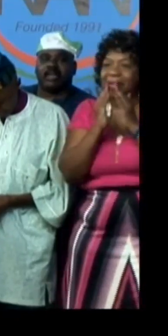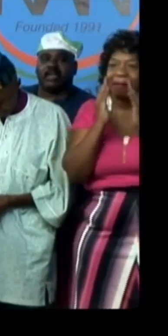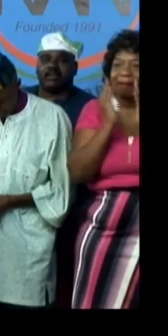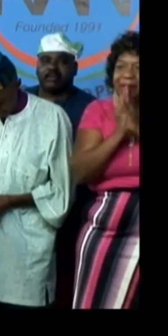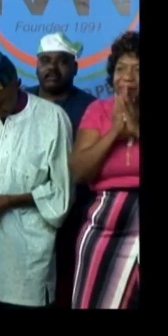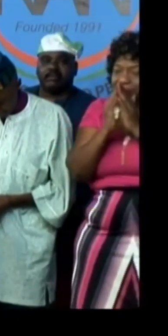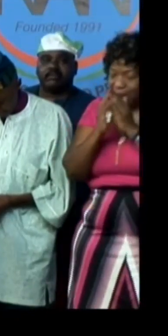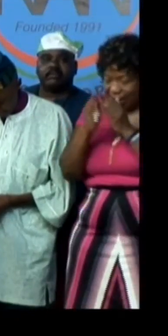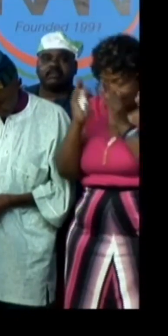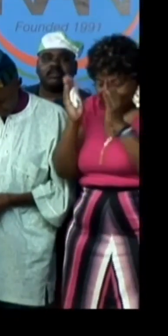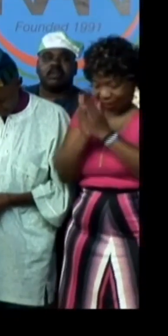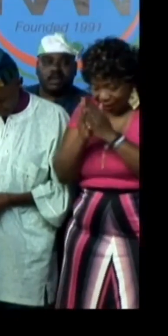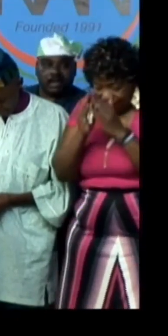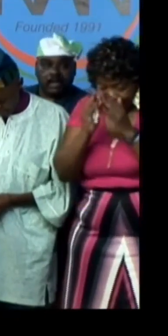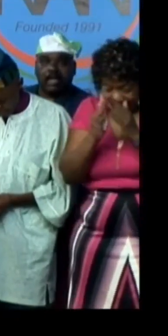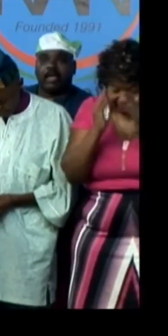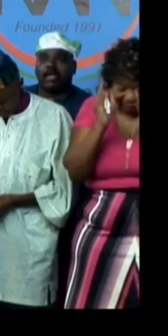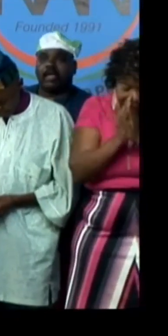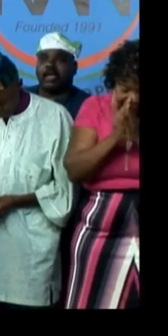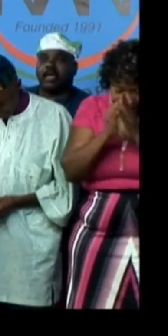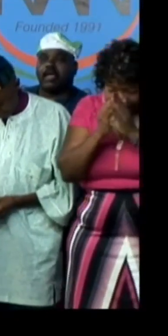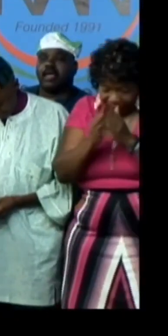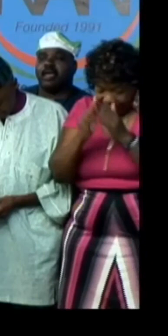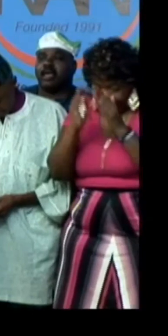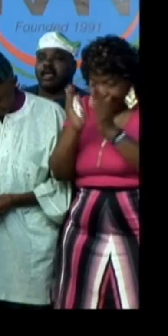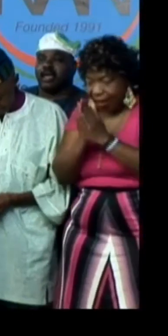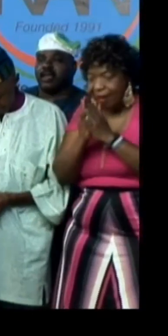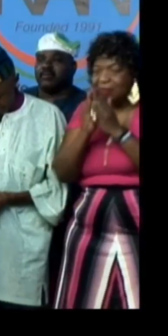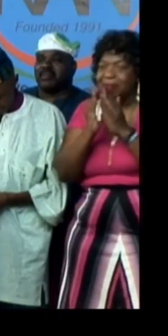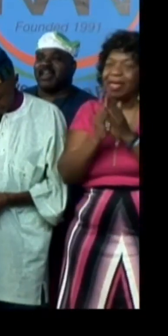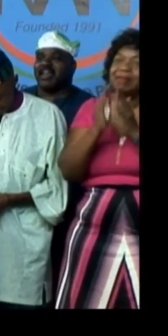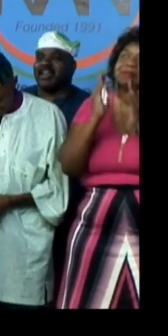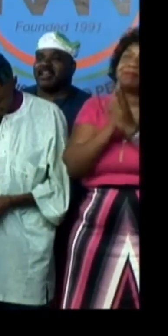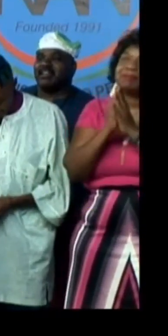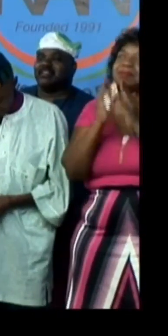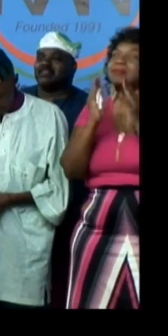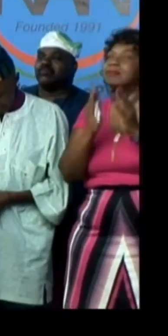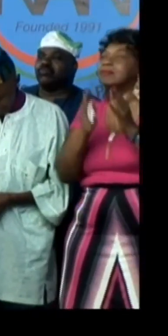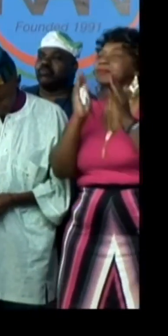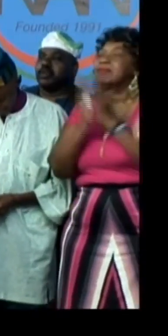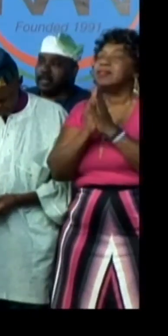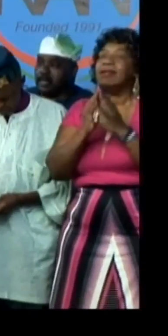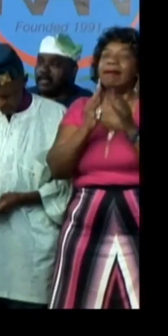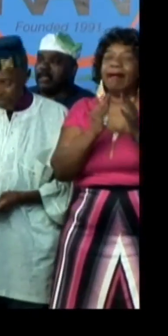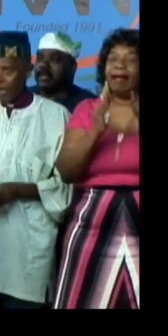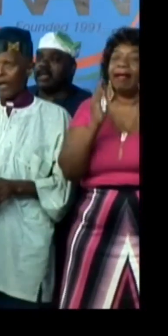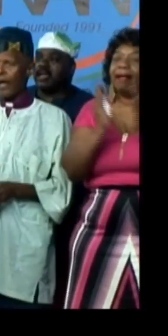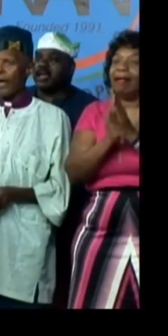Yeah.